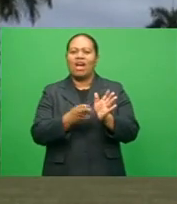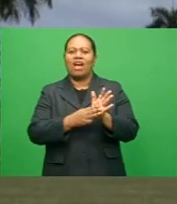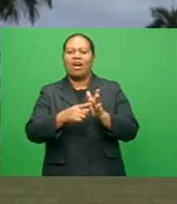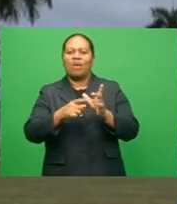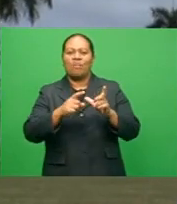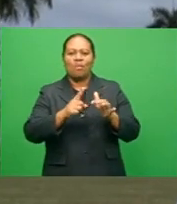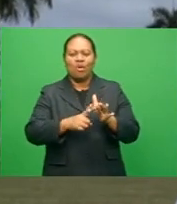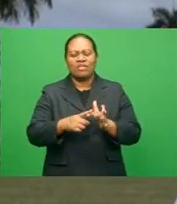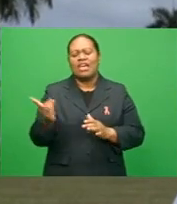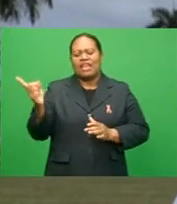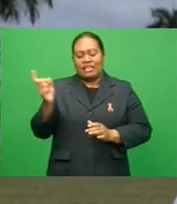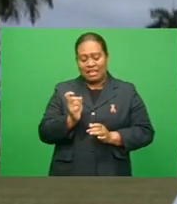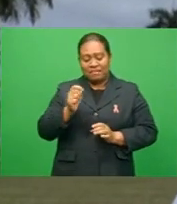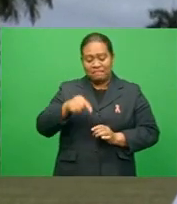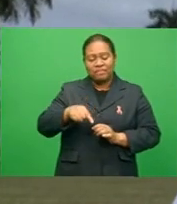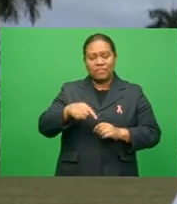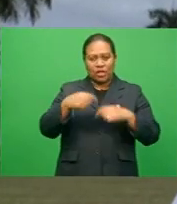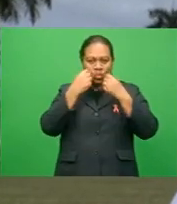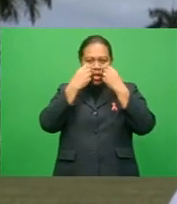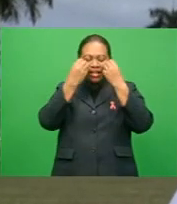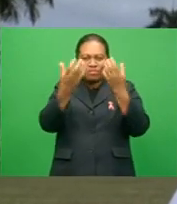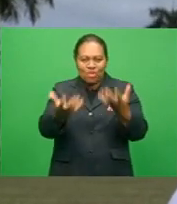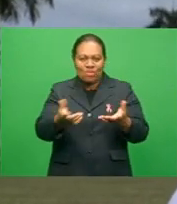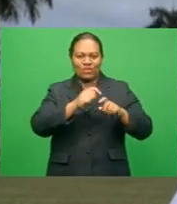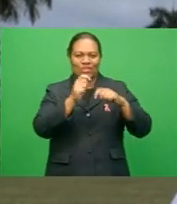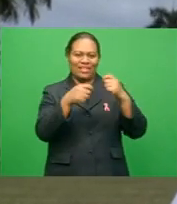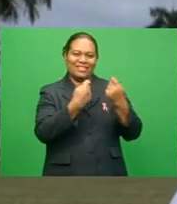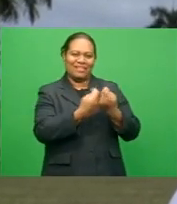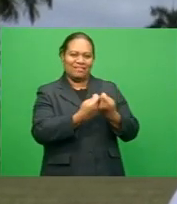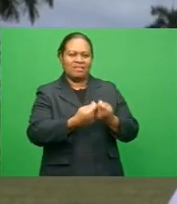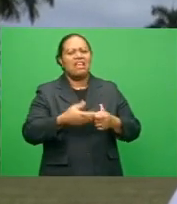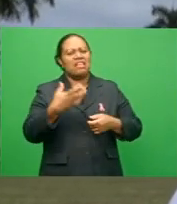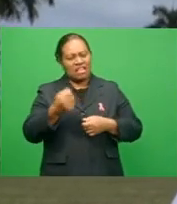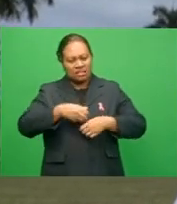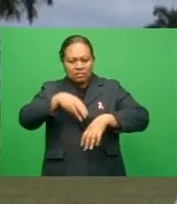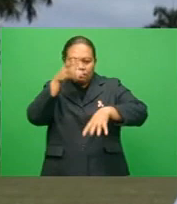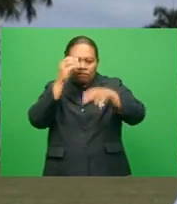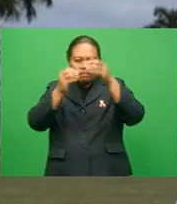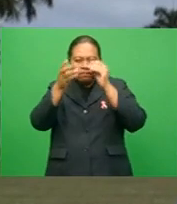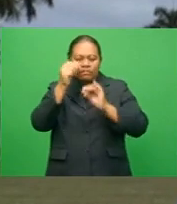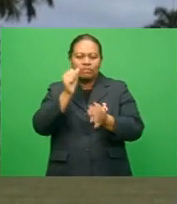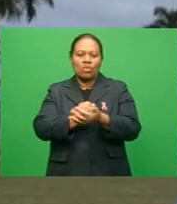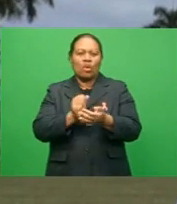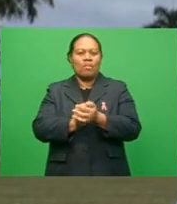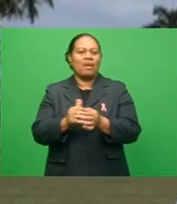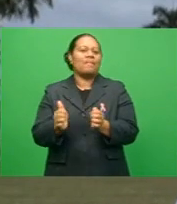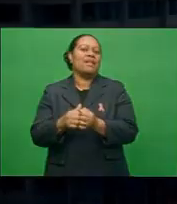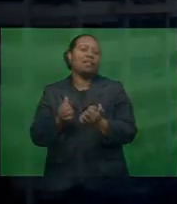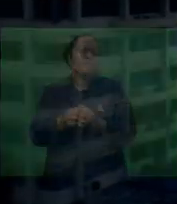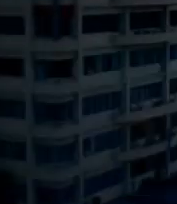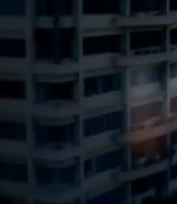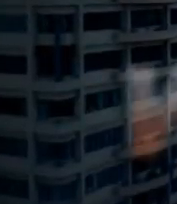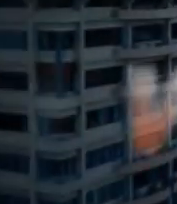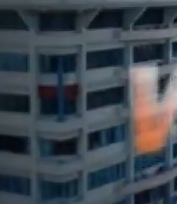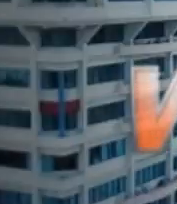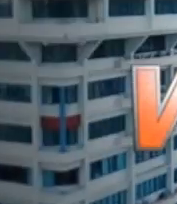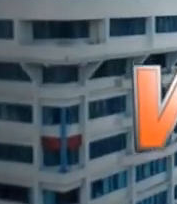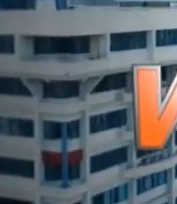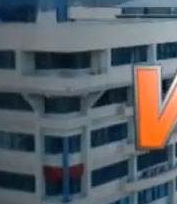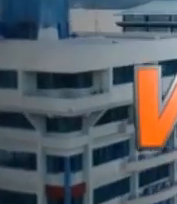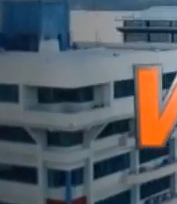here with an aim to get exposure for our team, and we have learned a lot from this tournament.